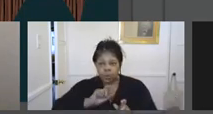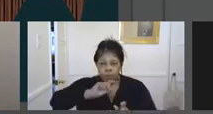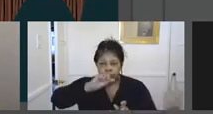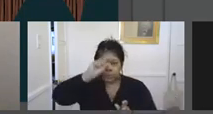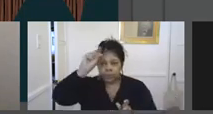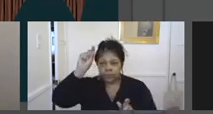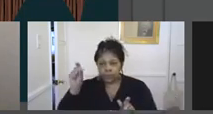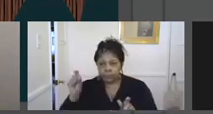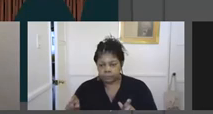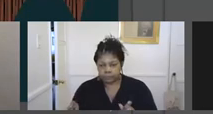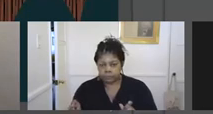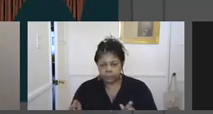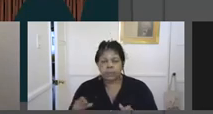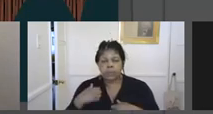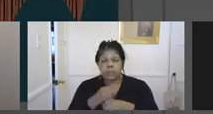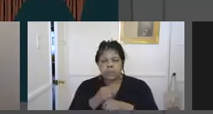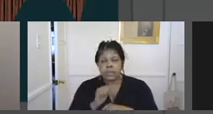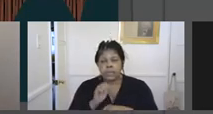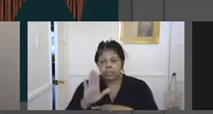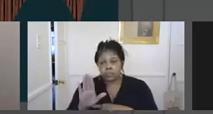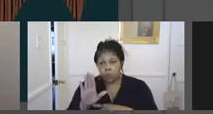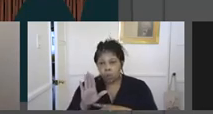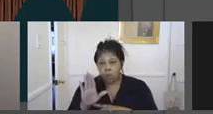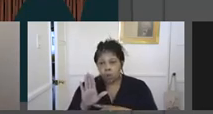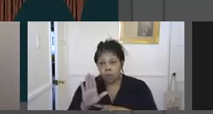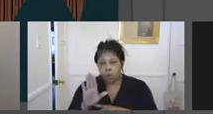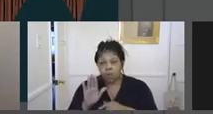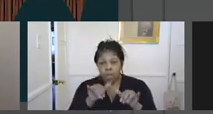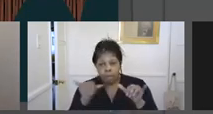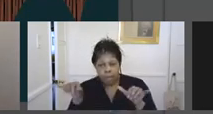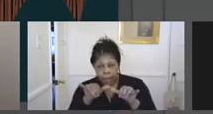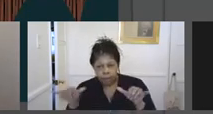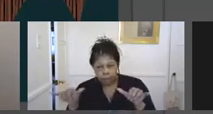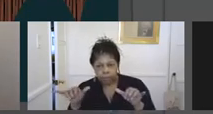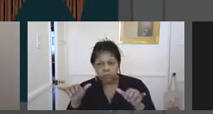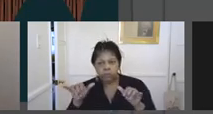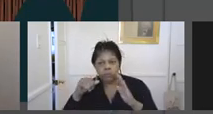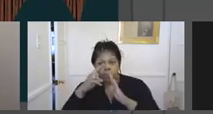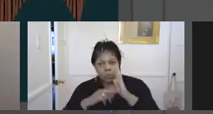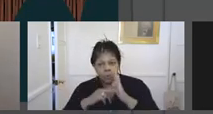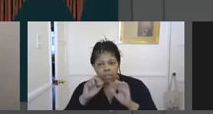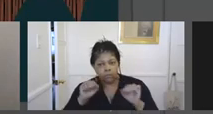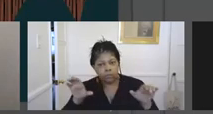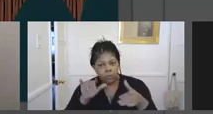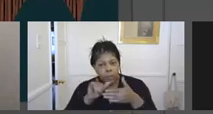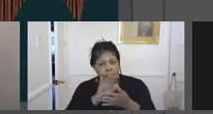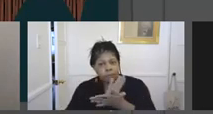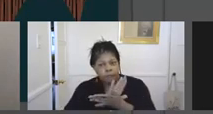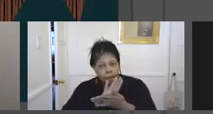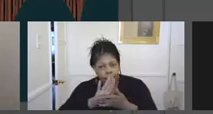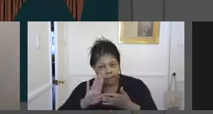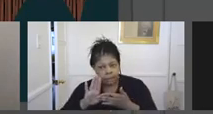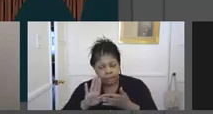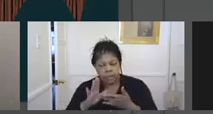creating your own custom pattern brush, you can really do that quite nicely. Now, I did that the other